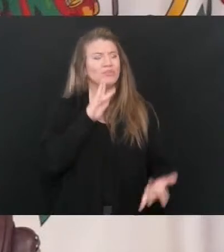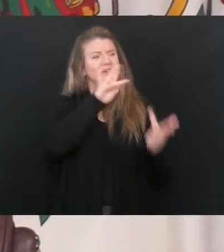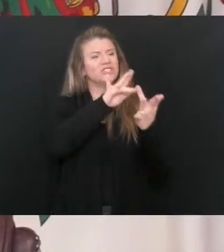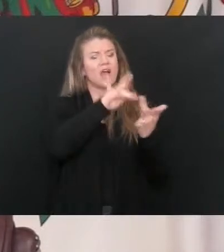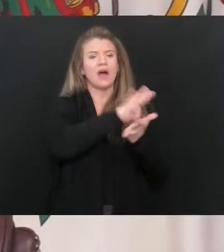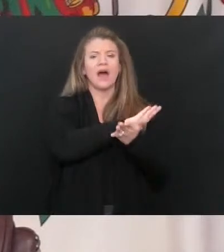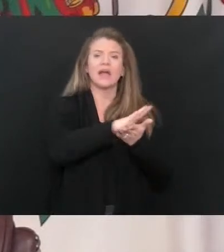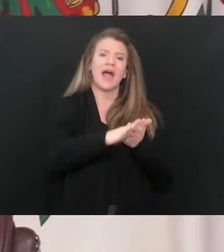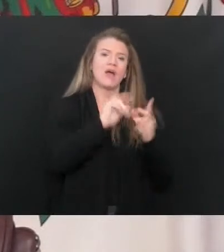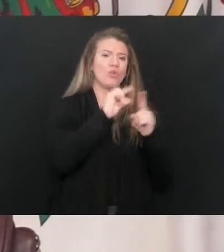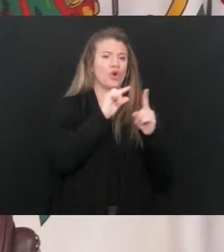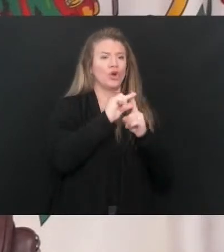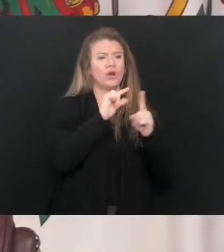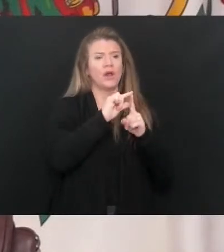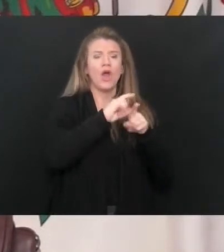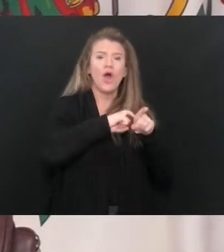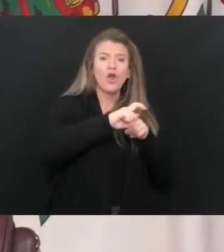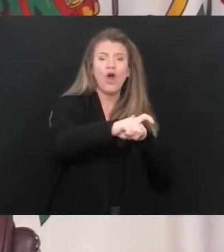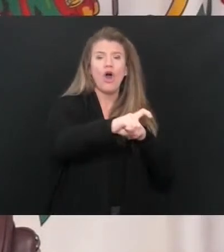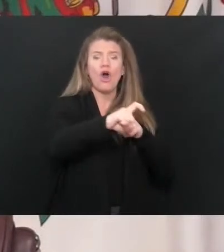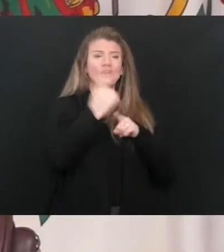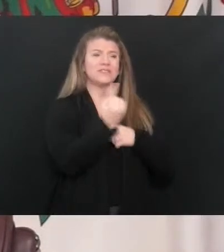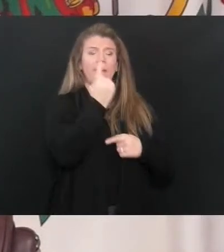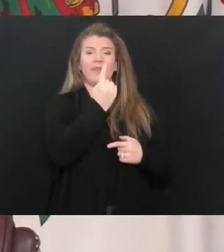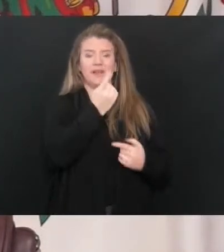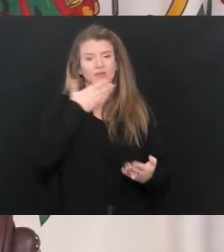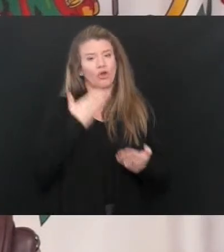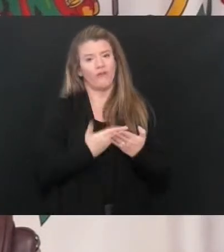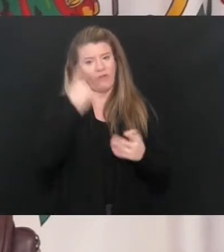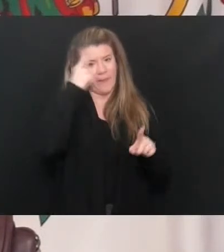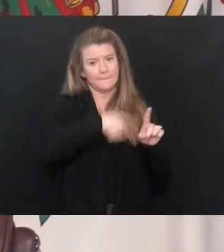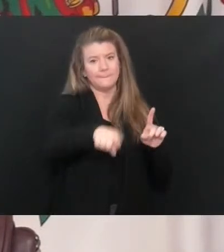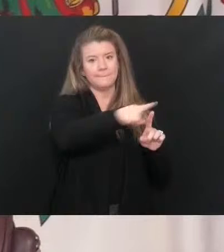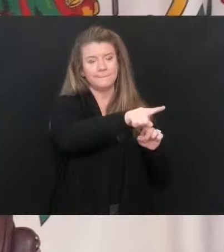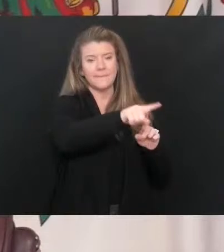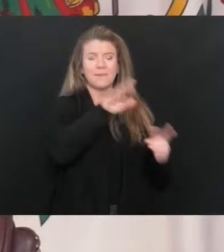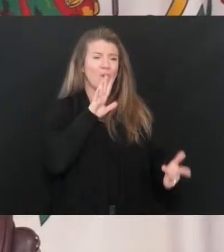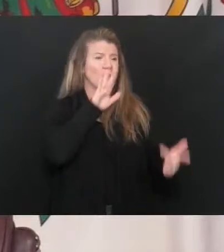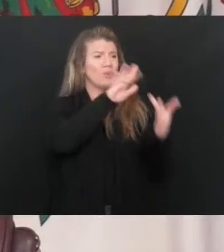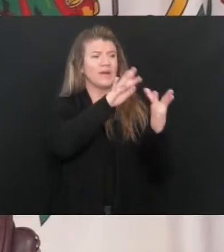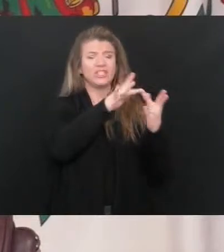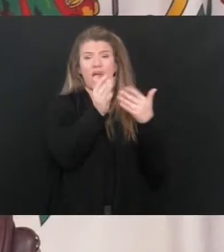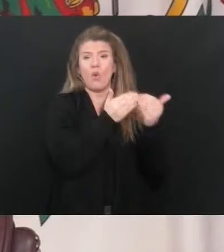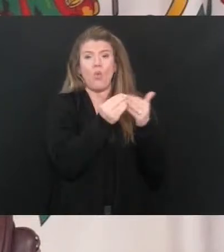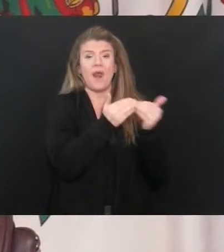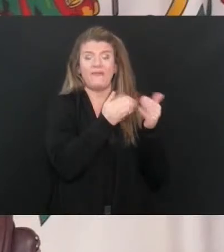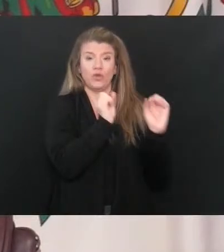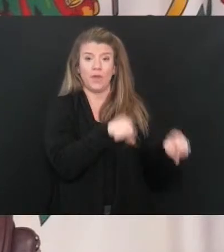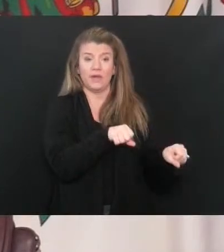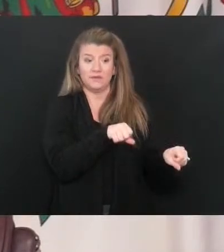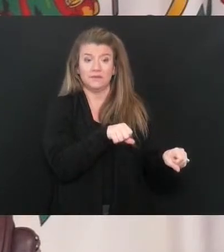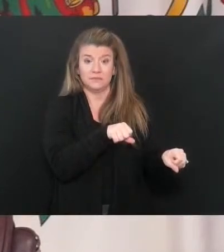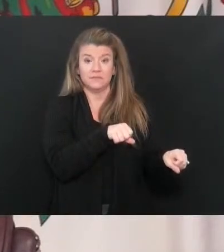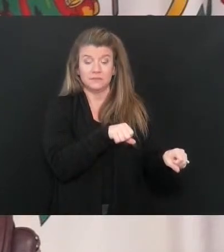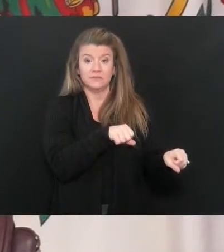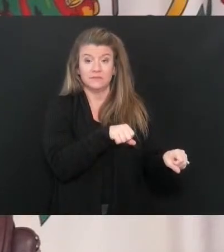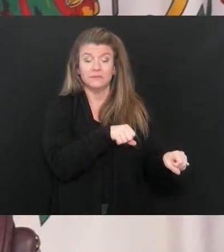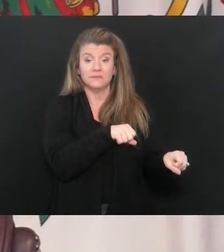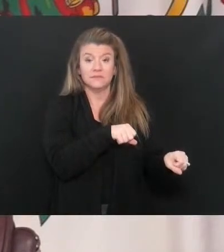a wonderful call is so good. But reach out in whatever ways you can, and